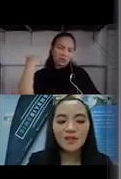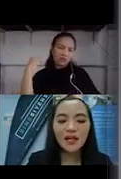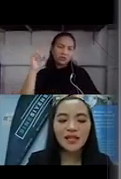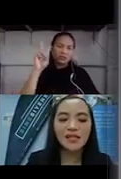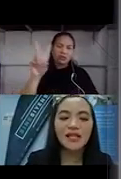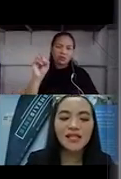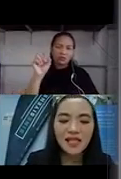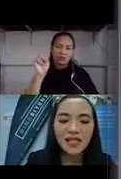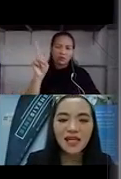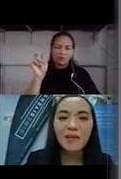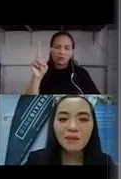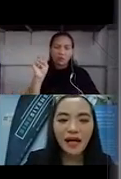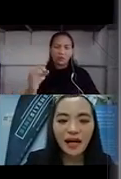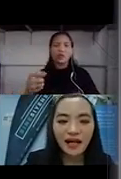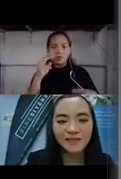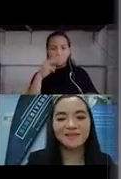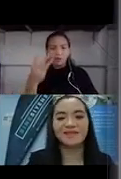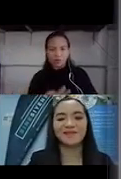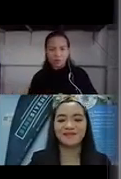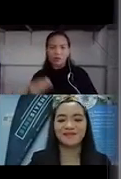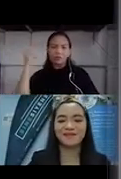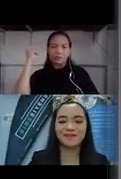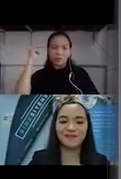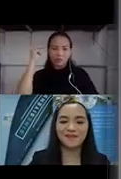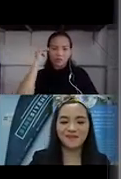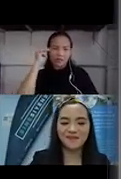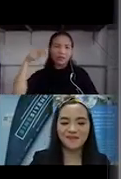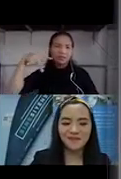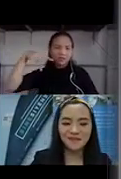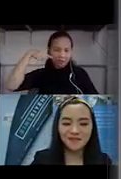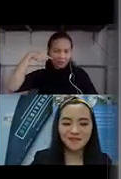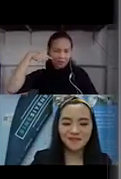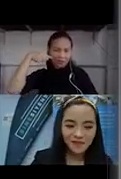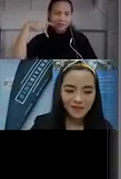Ms. Maricel C. Paya.